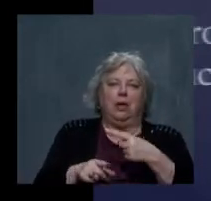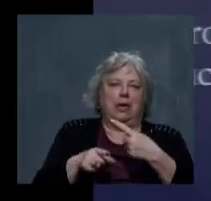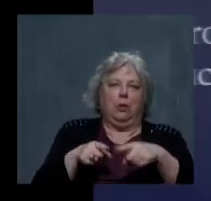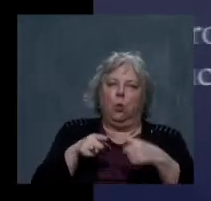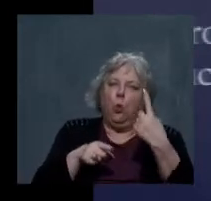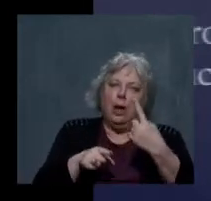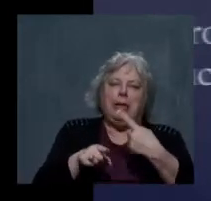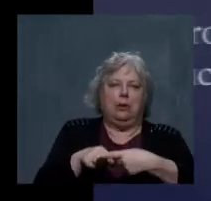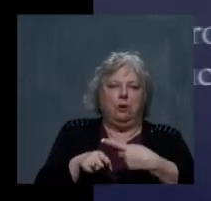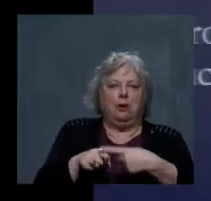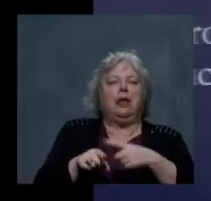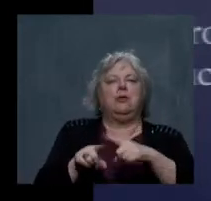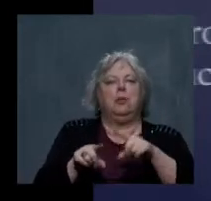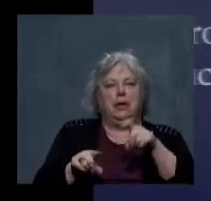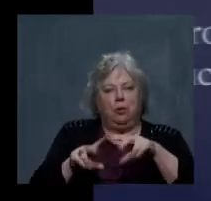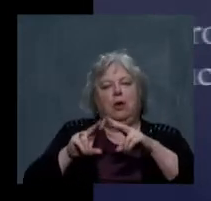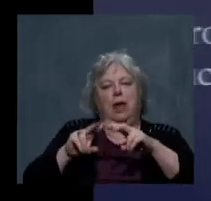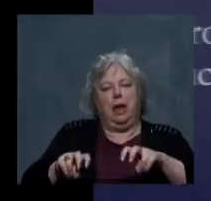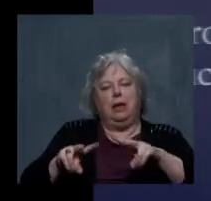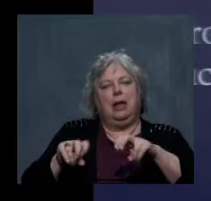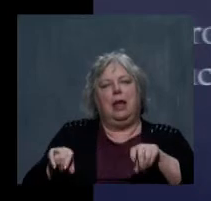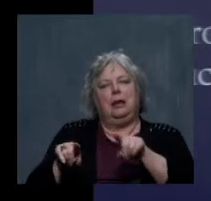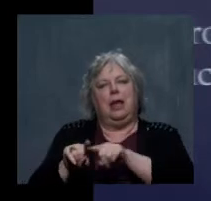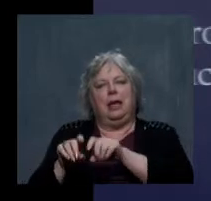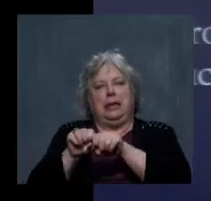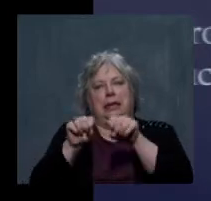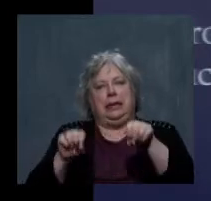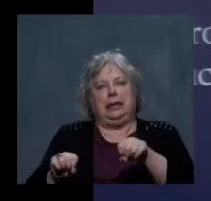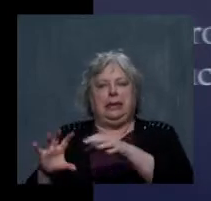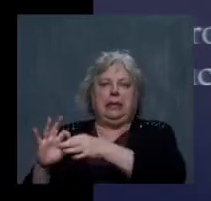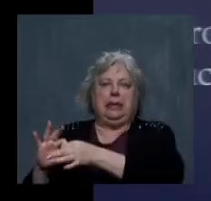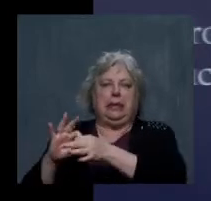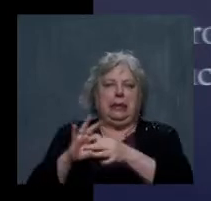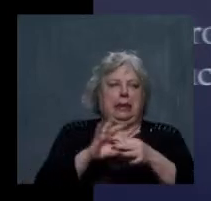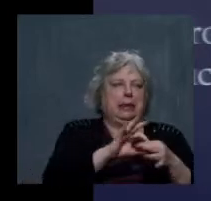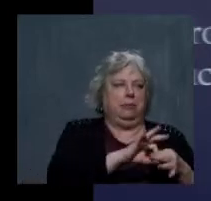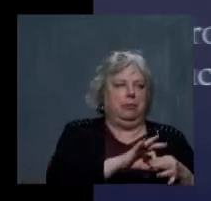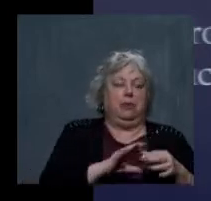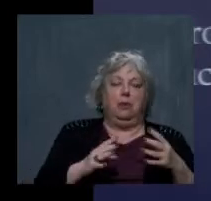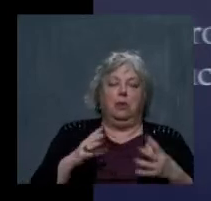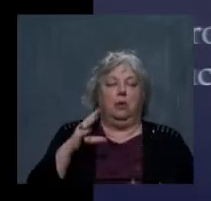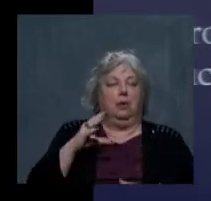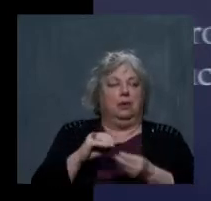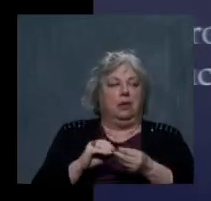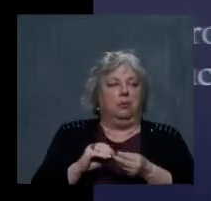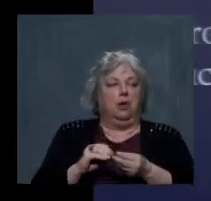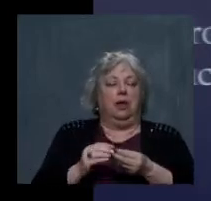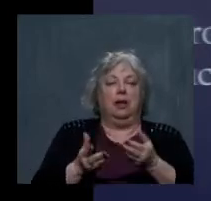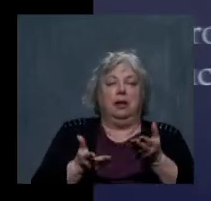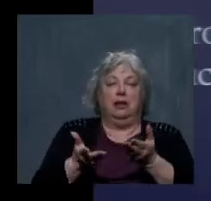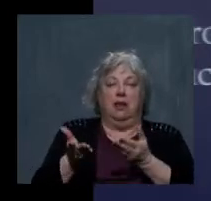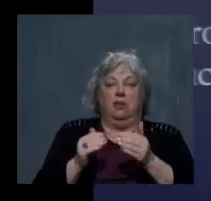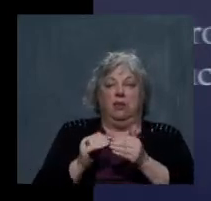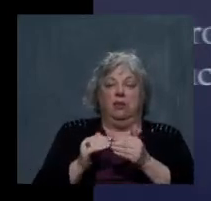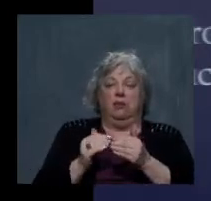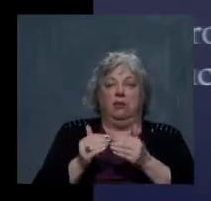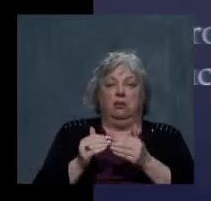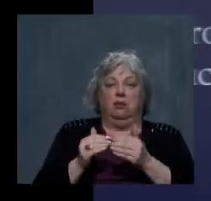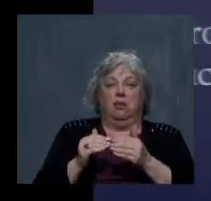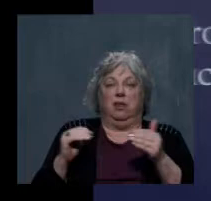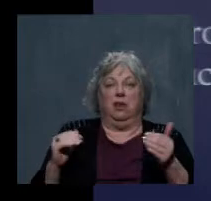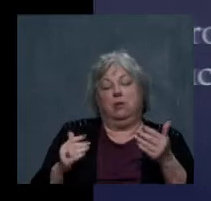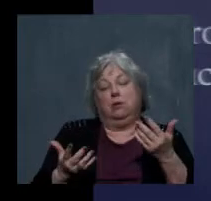Next. So in summary, the intersection level of service is pretty bad now,